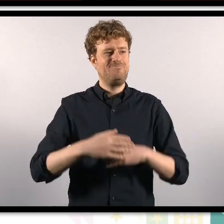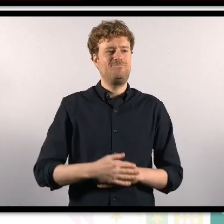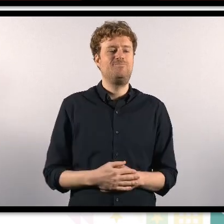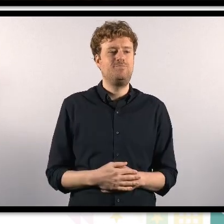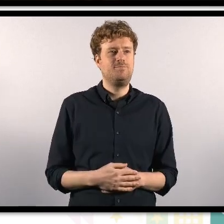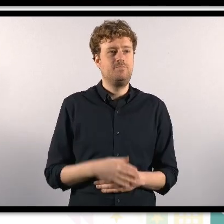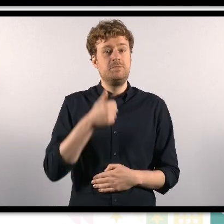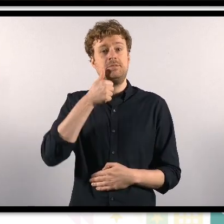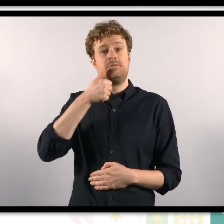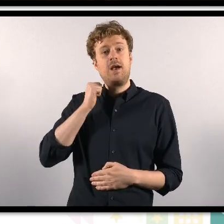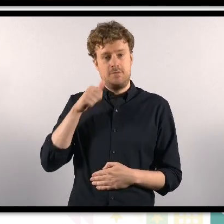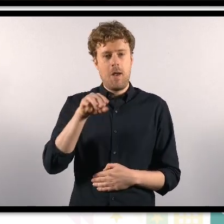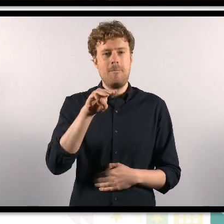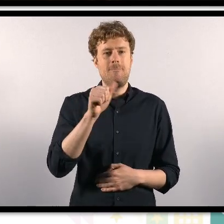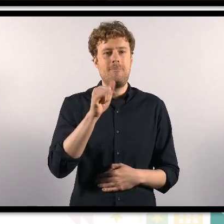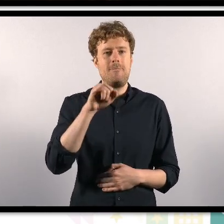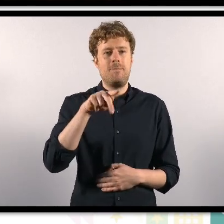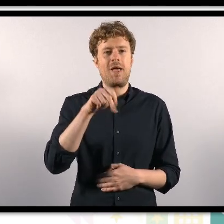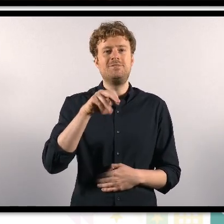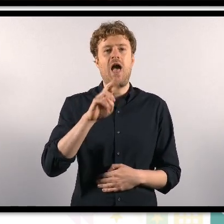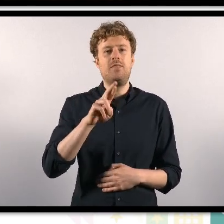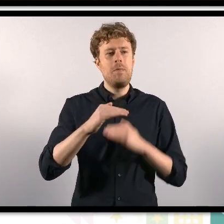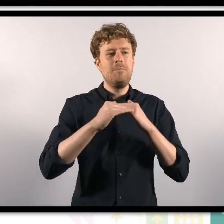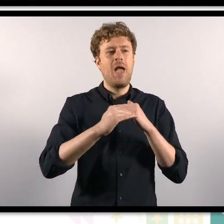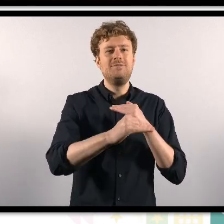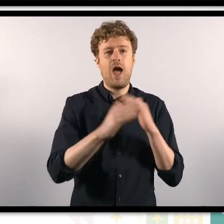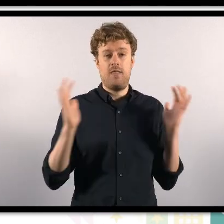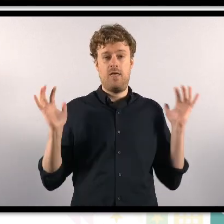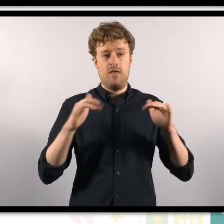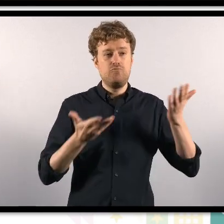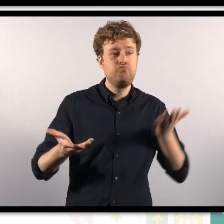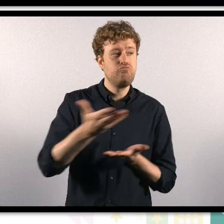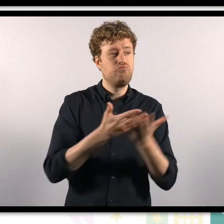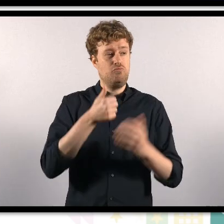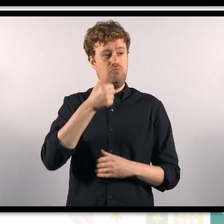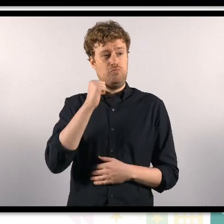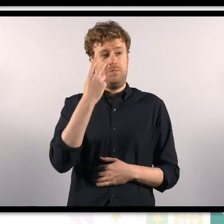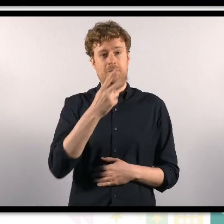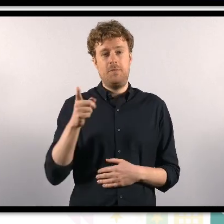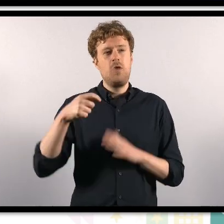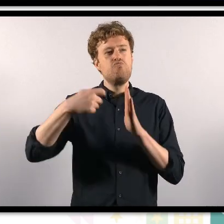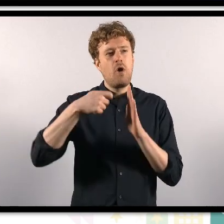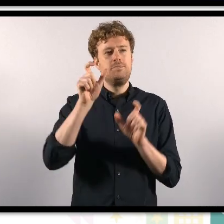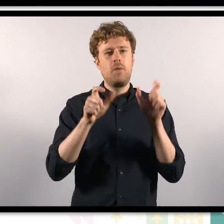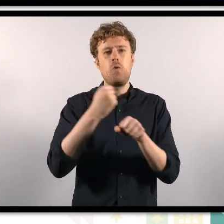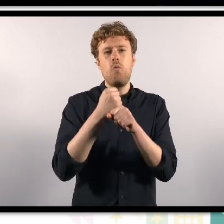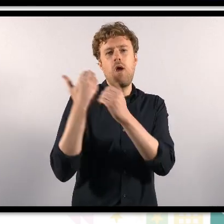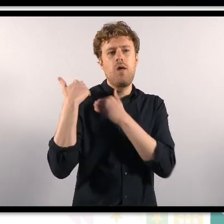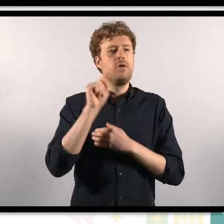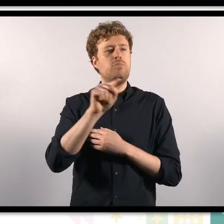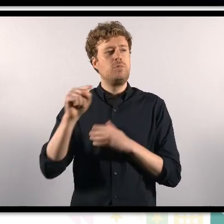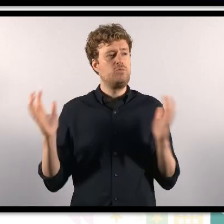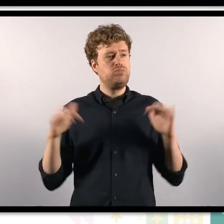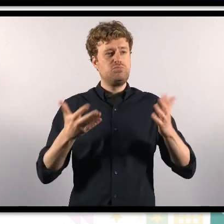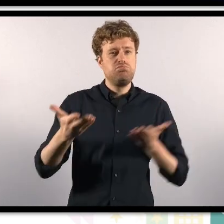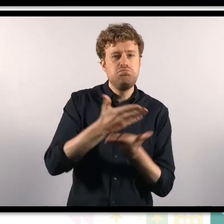they solve problems in their respective projects and community. And so I just kind of want to, thank that literally the 1,500, plus maintainers really drive